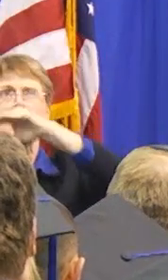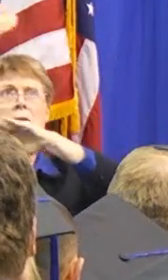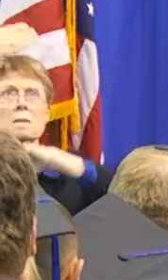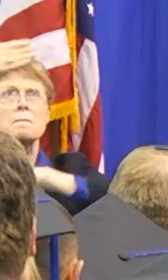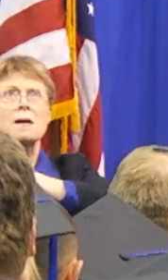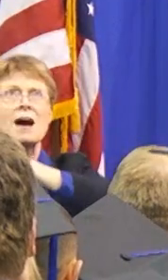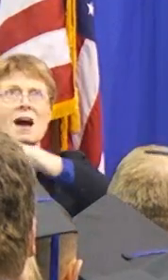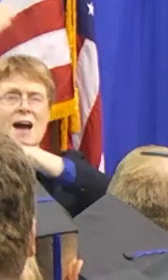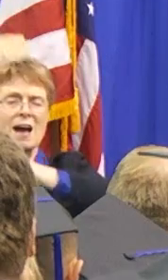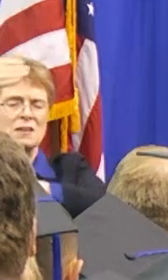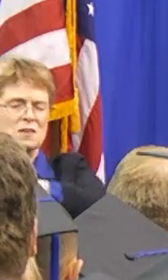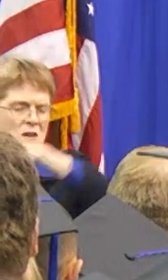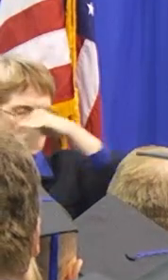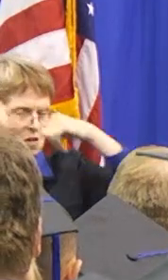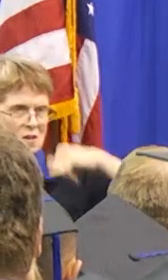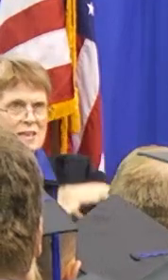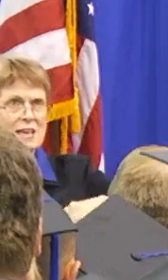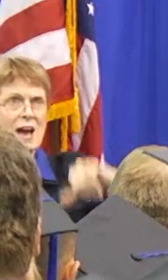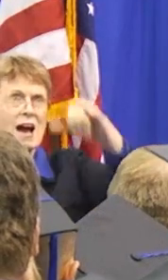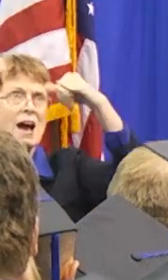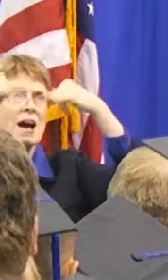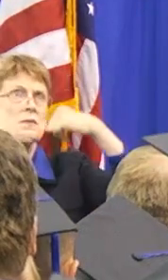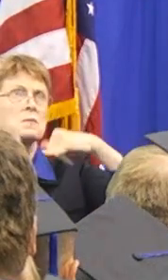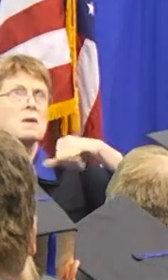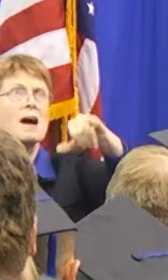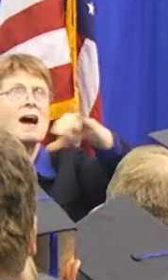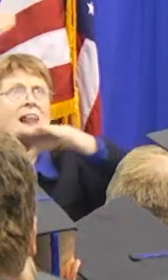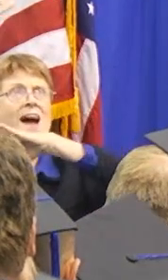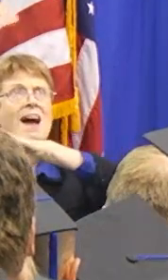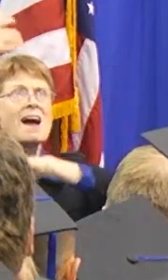star-spangled banner yet